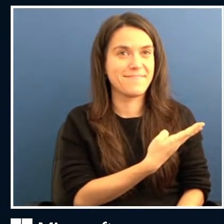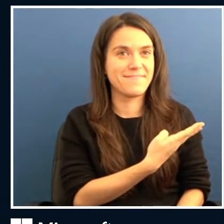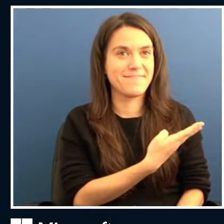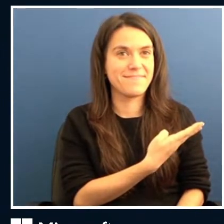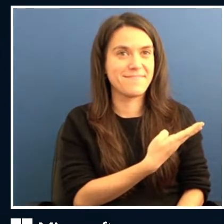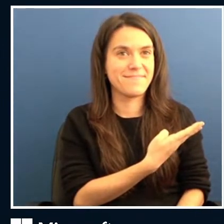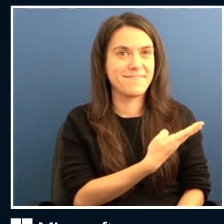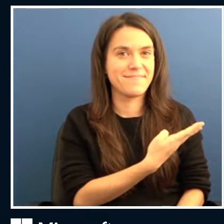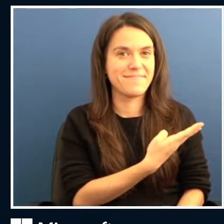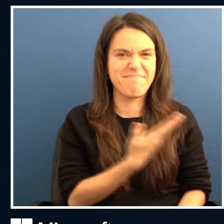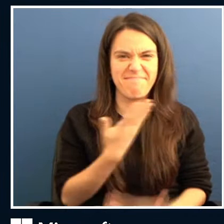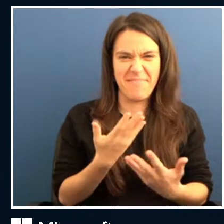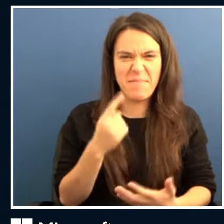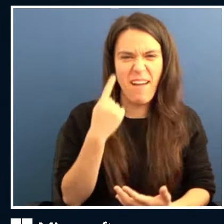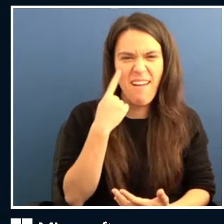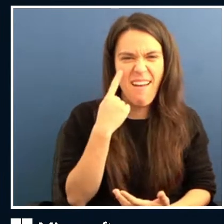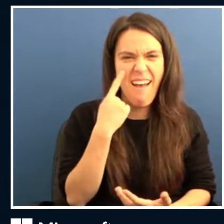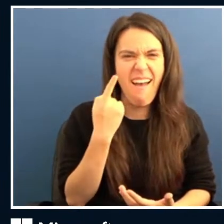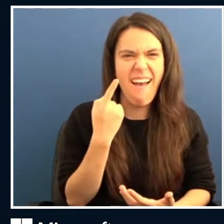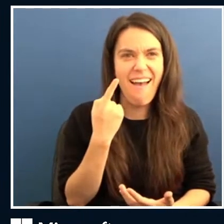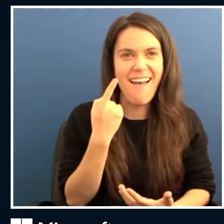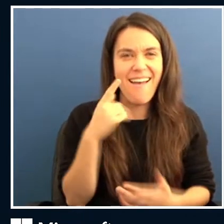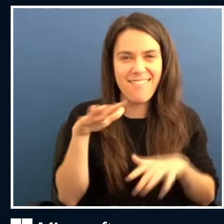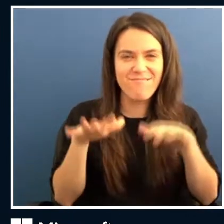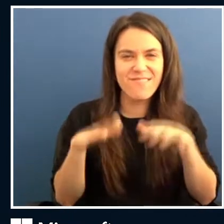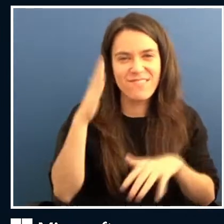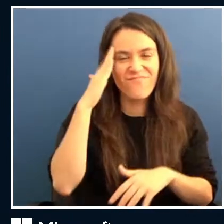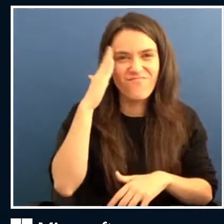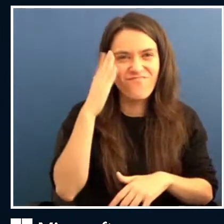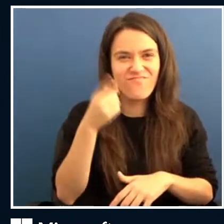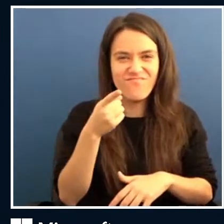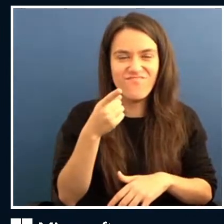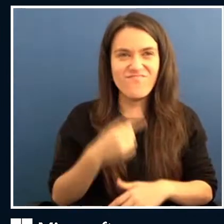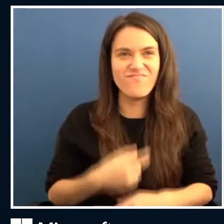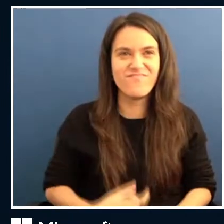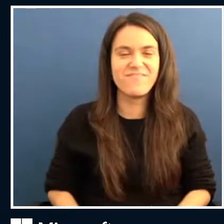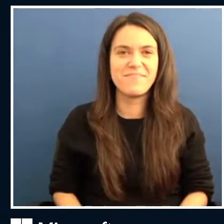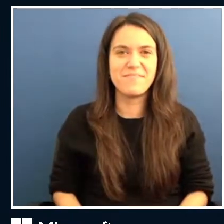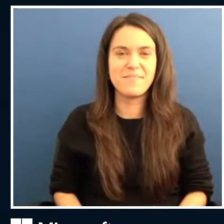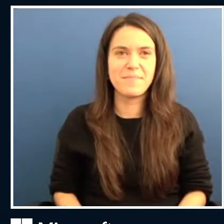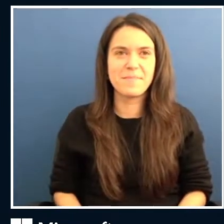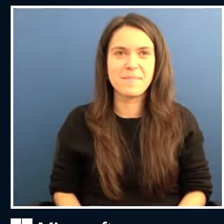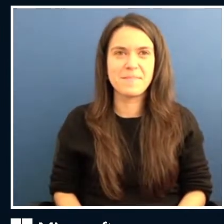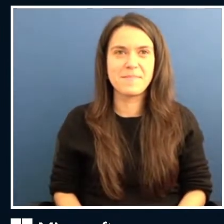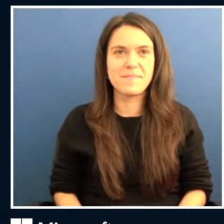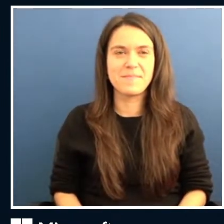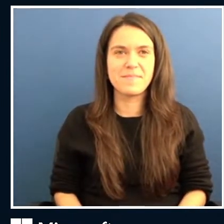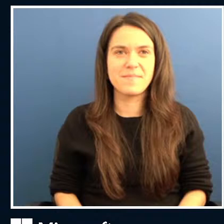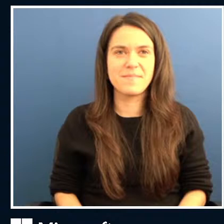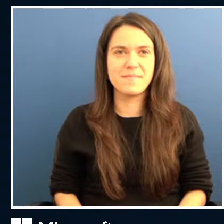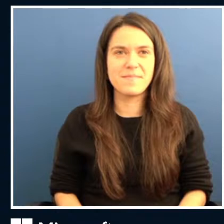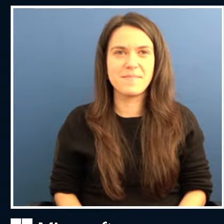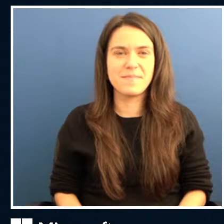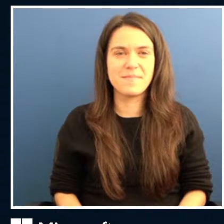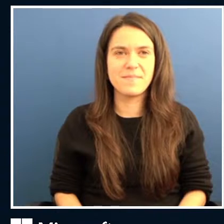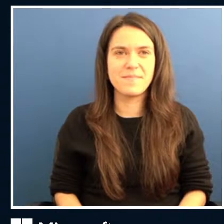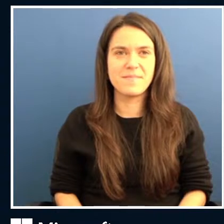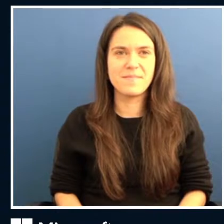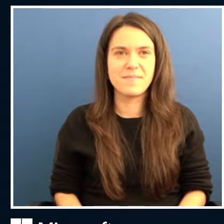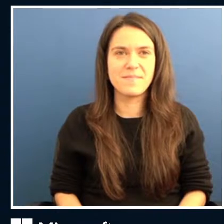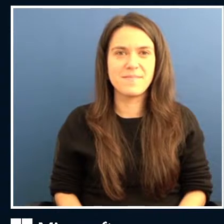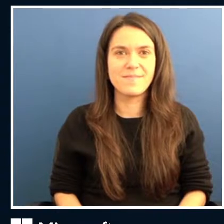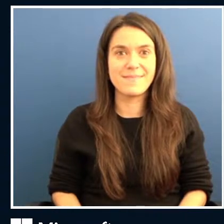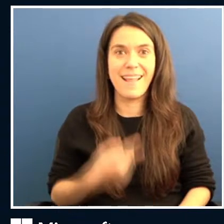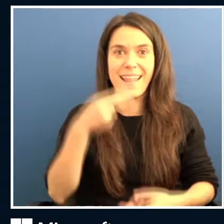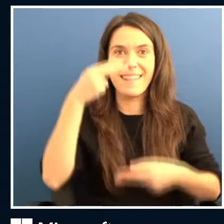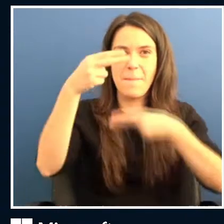familiar. We're basically running an if-else function where if it detects either an Anna's tag, a Blackchin tag, Calliope, or Rufus, it'll